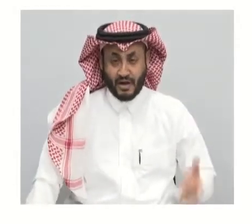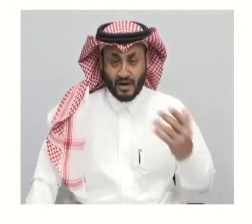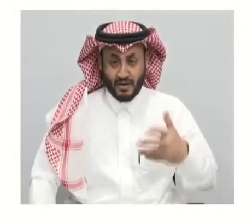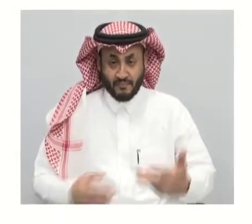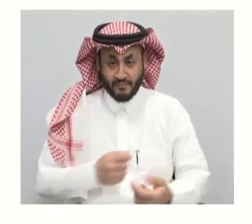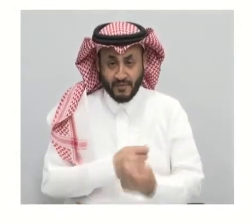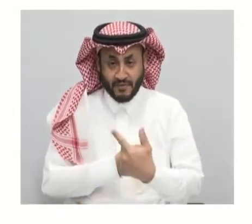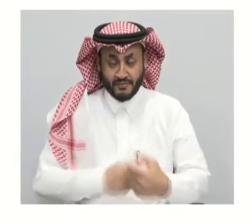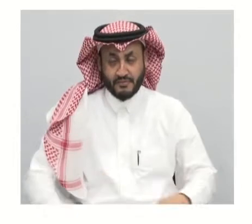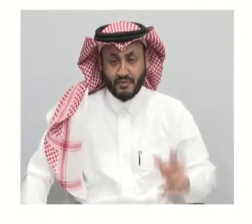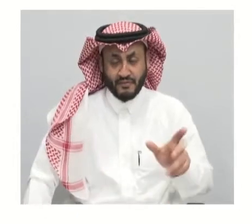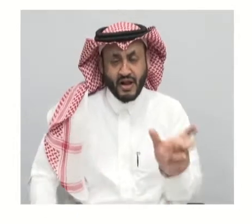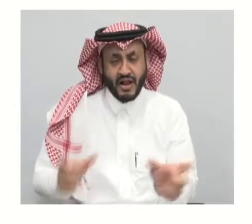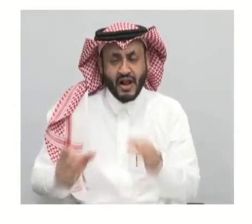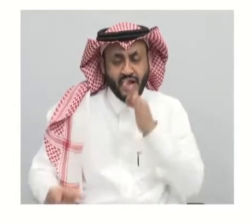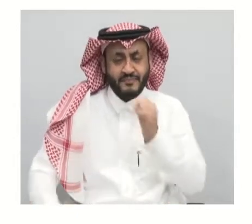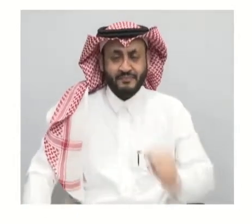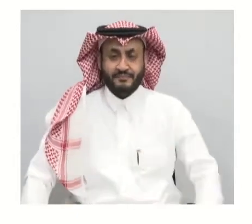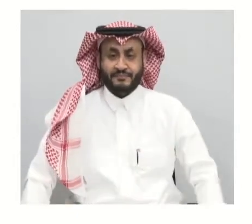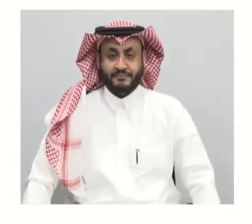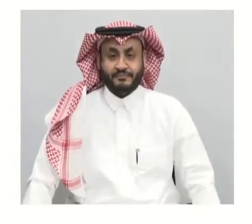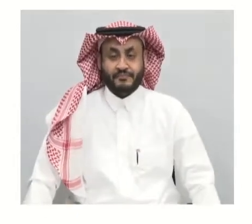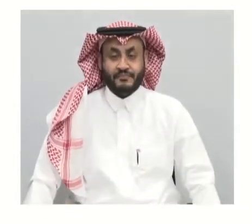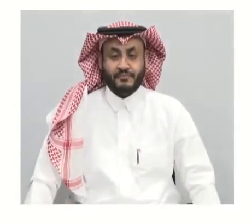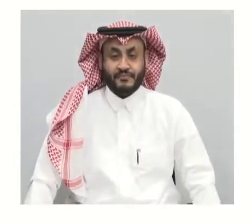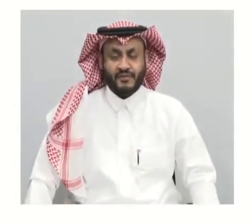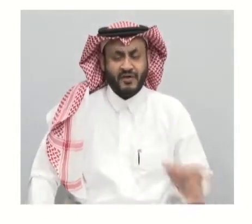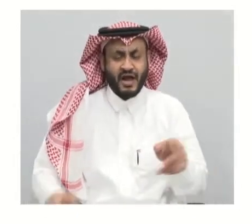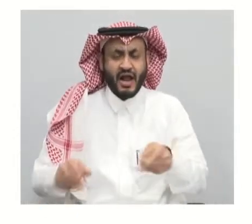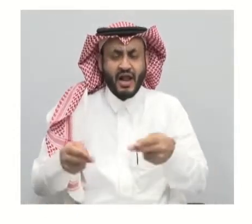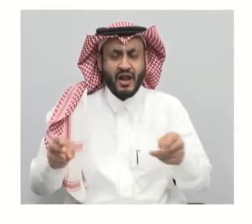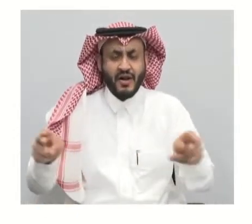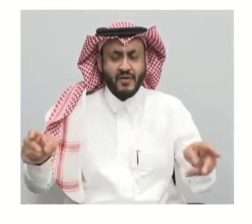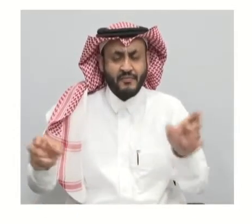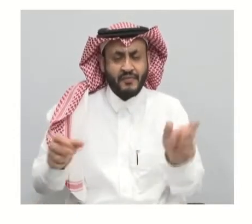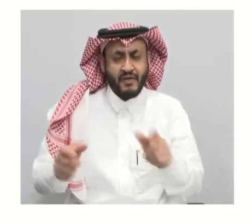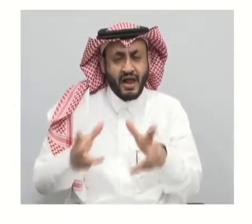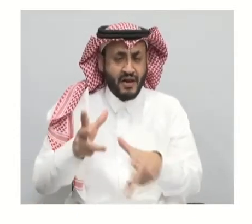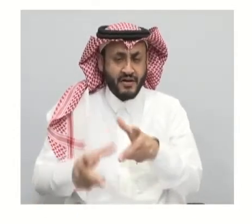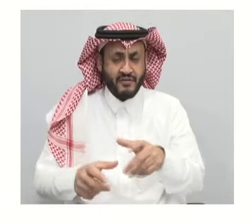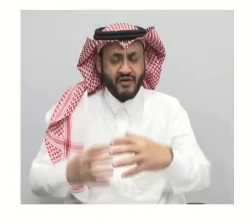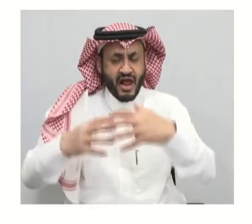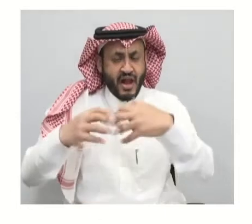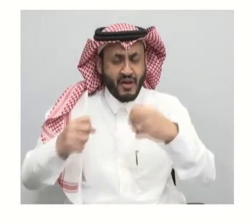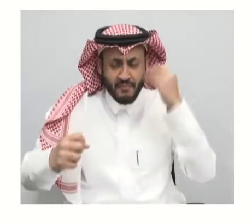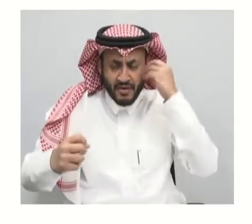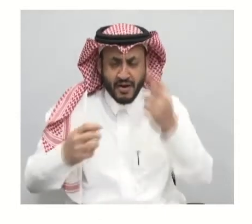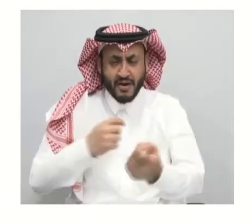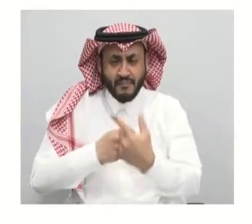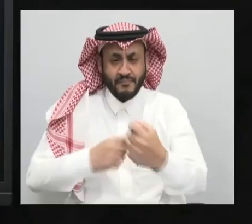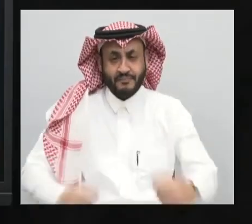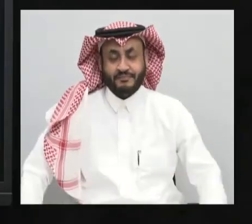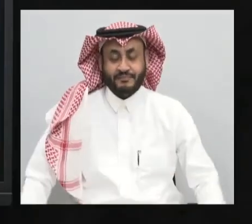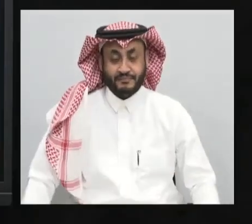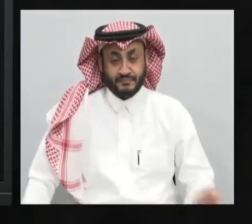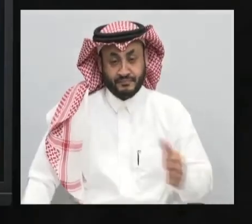lesson, we covered language and context, okay? We had different adjectives. We learned the meaning of these adjectives, and